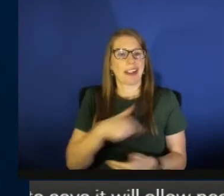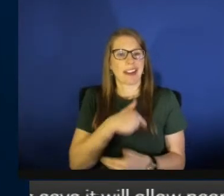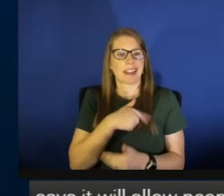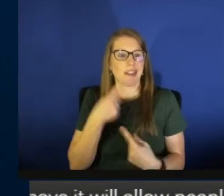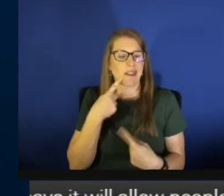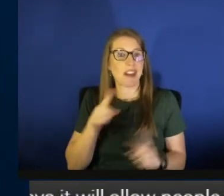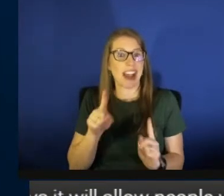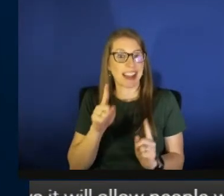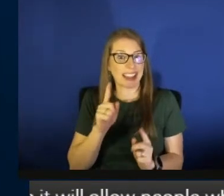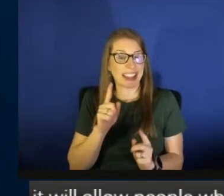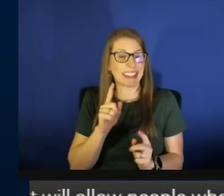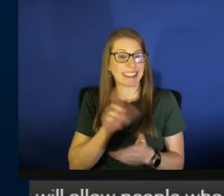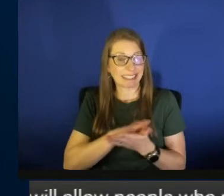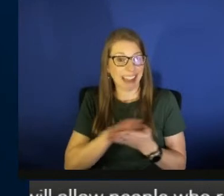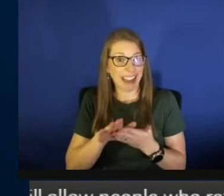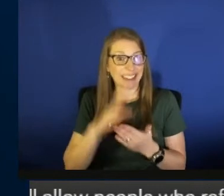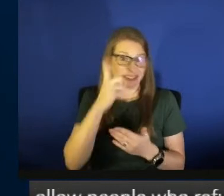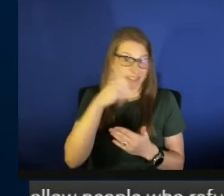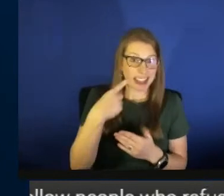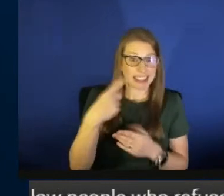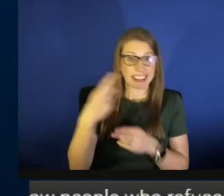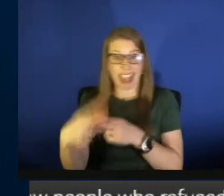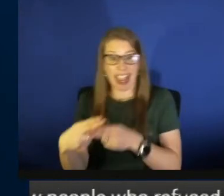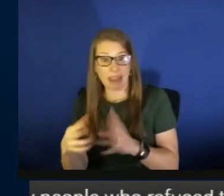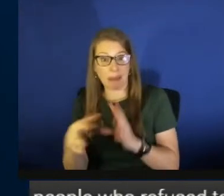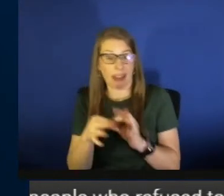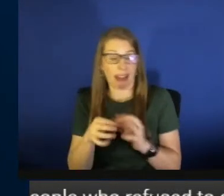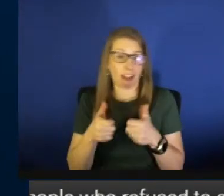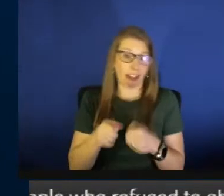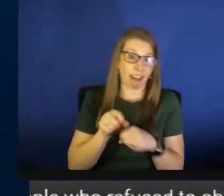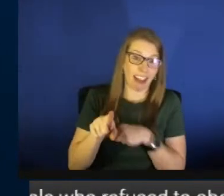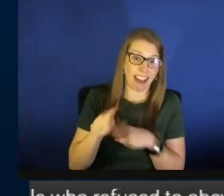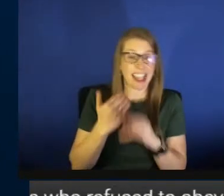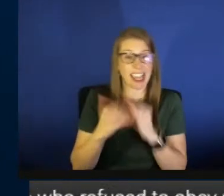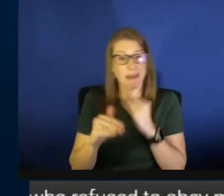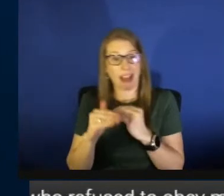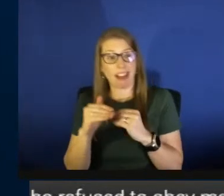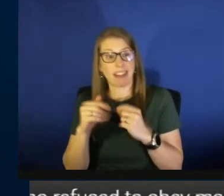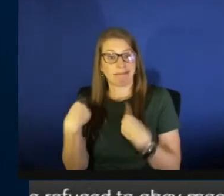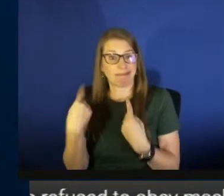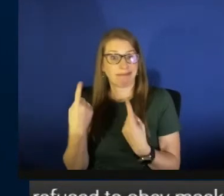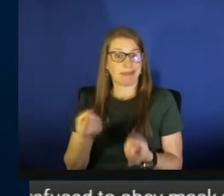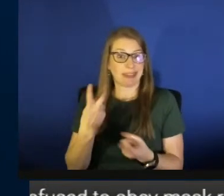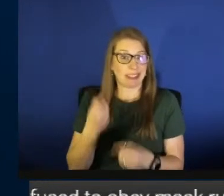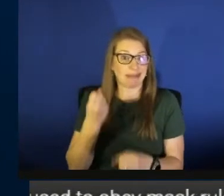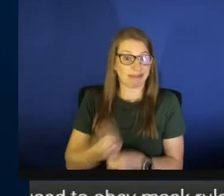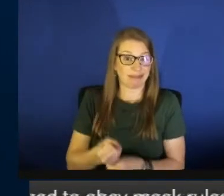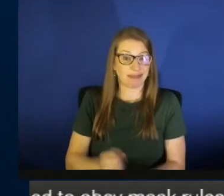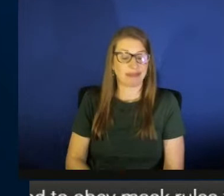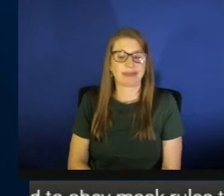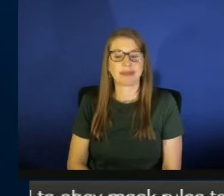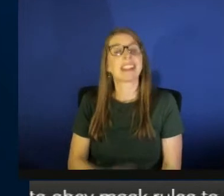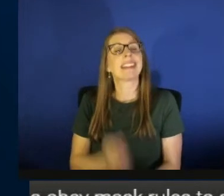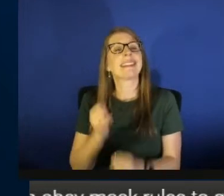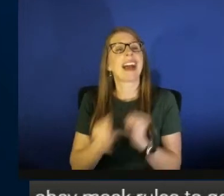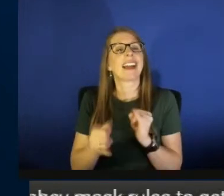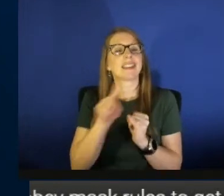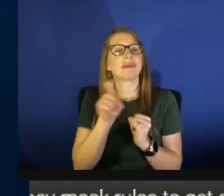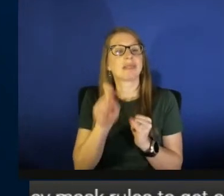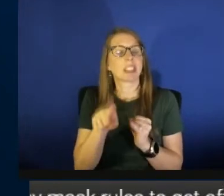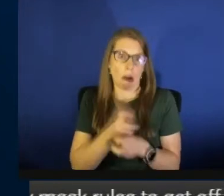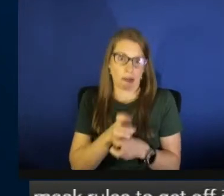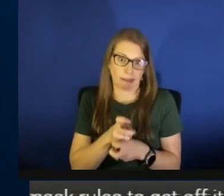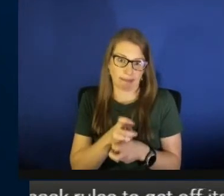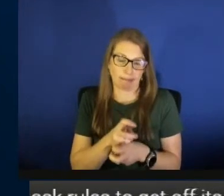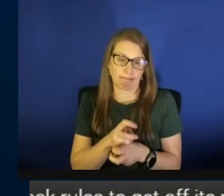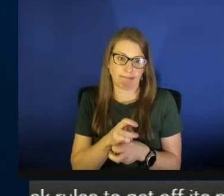faces with names, as we've all been text messaging each other and emailing each other throughout this pandemic. So the last question, and it's hard to do in about